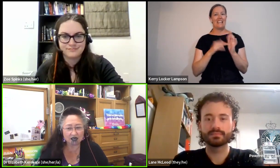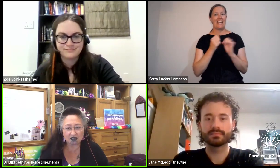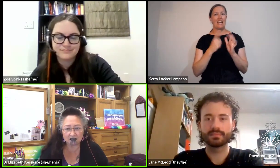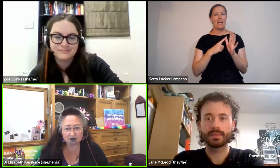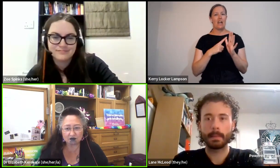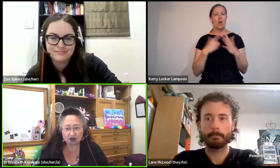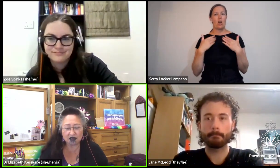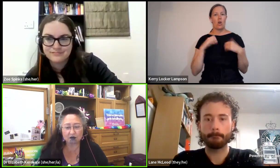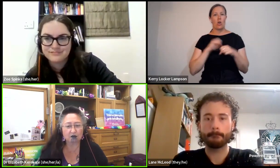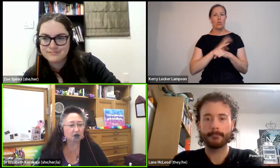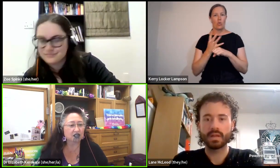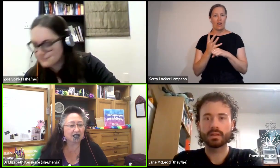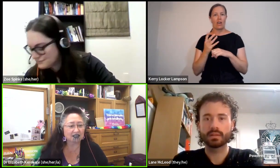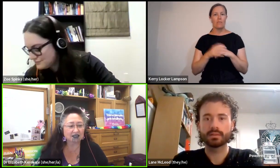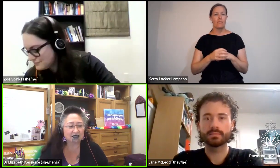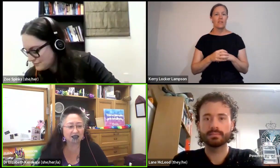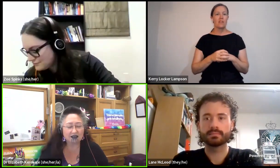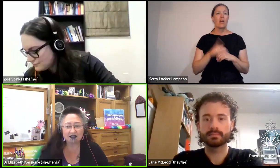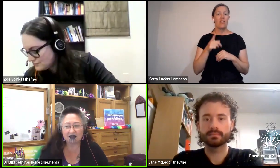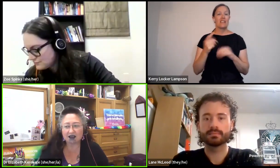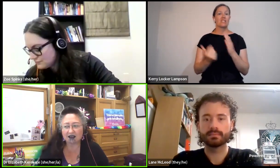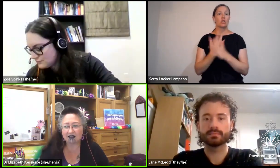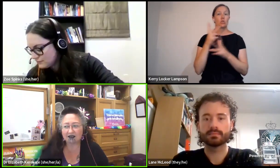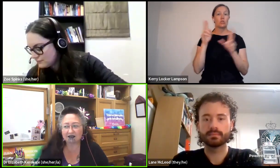new Māori title for the Health Promotion Agency.